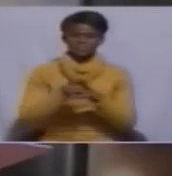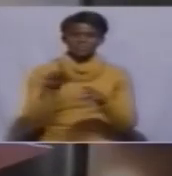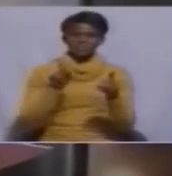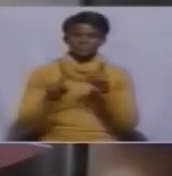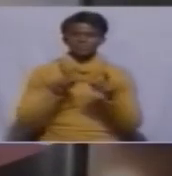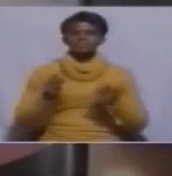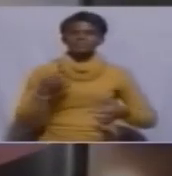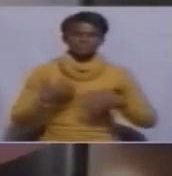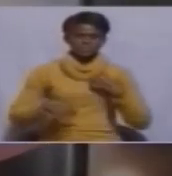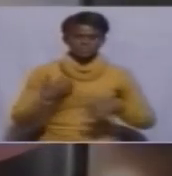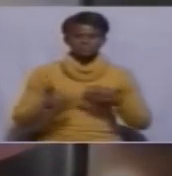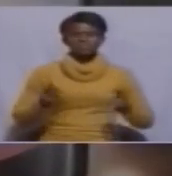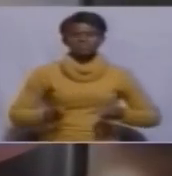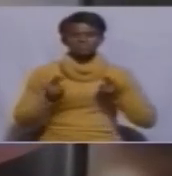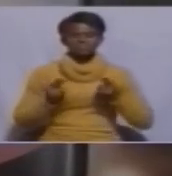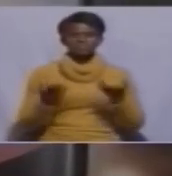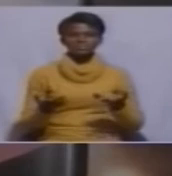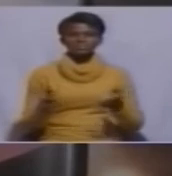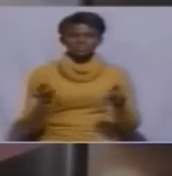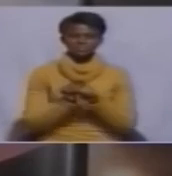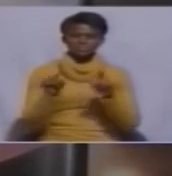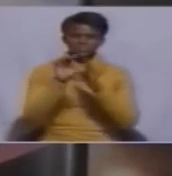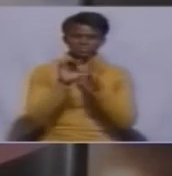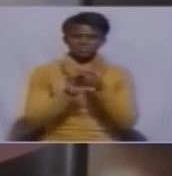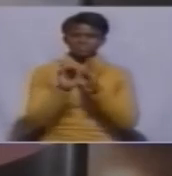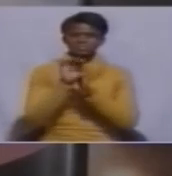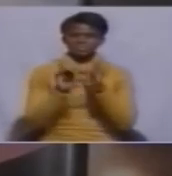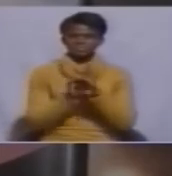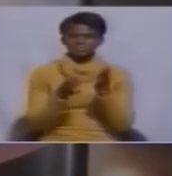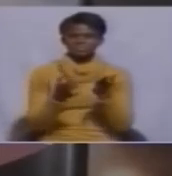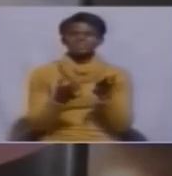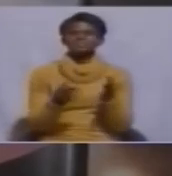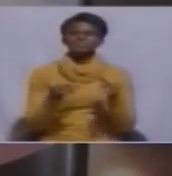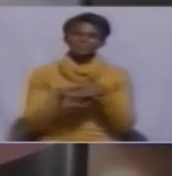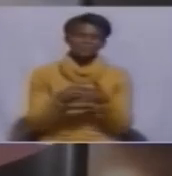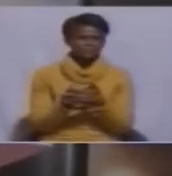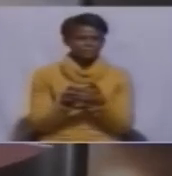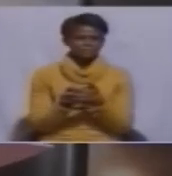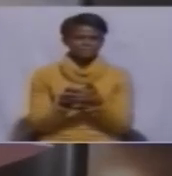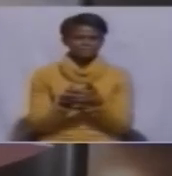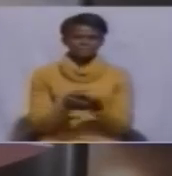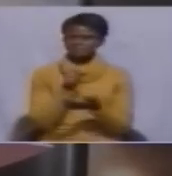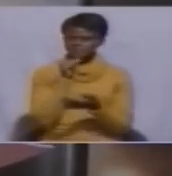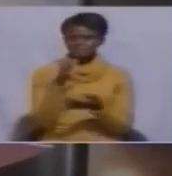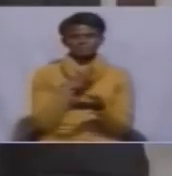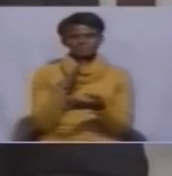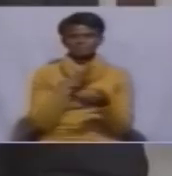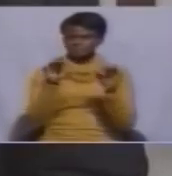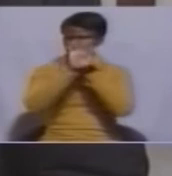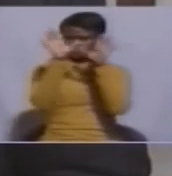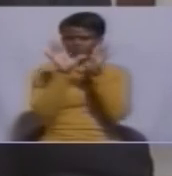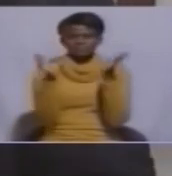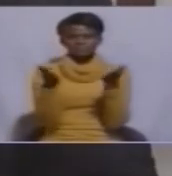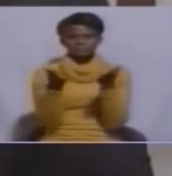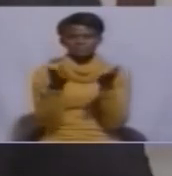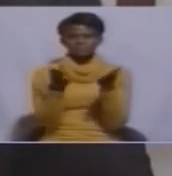be very high. Even the judgment on the Constitution will be somehow not really very clear.